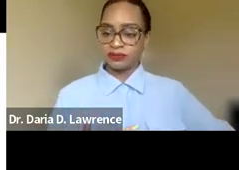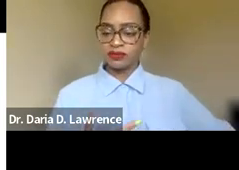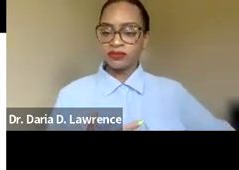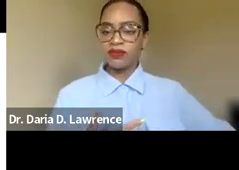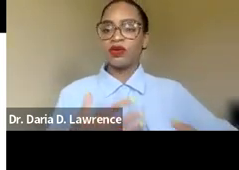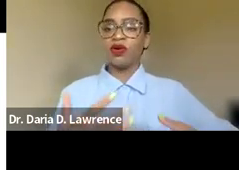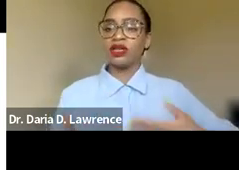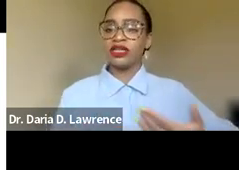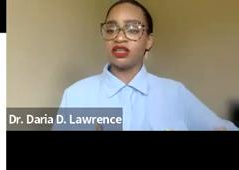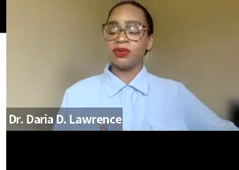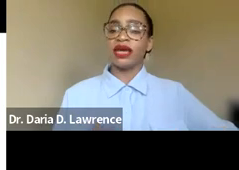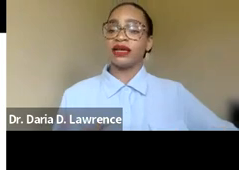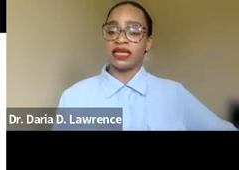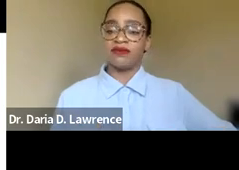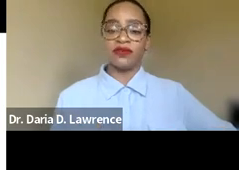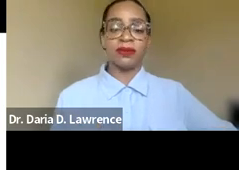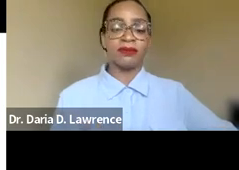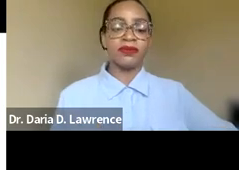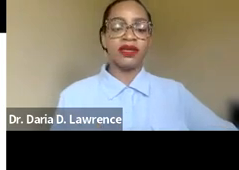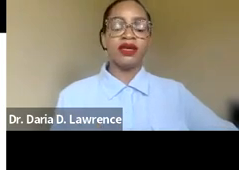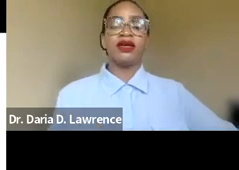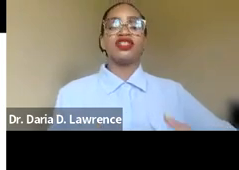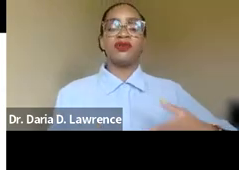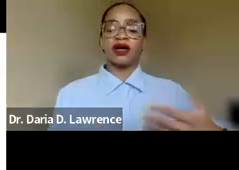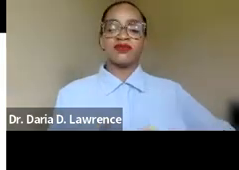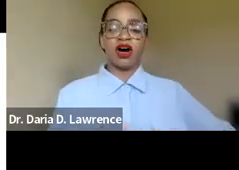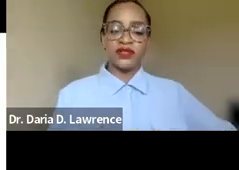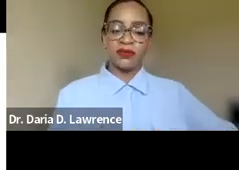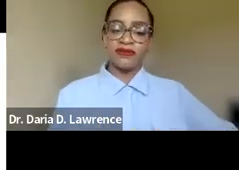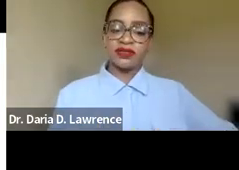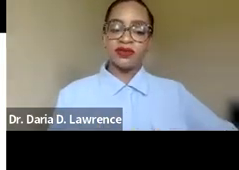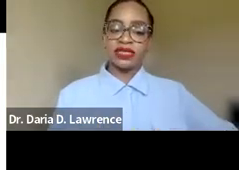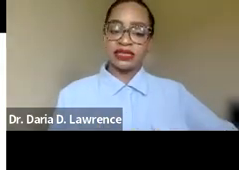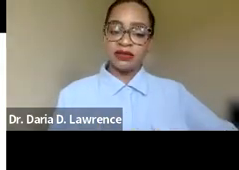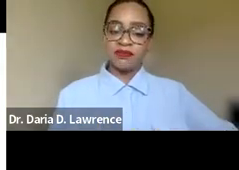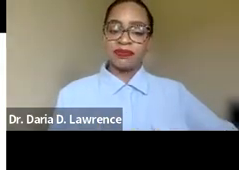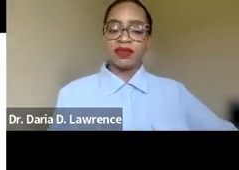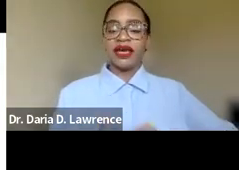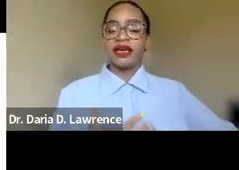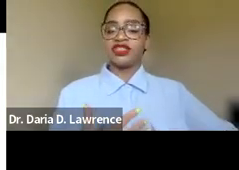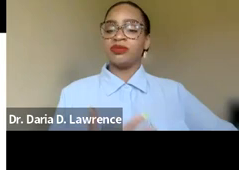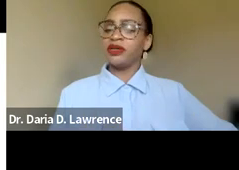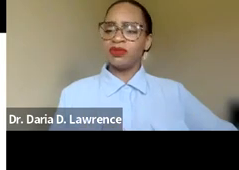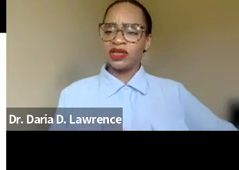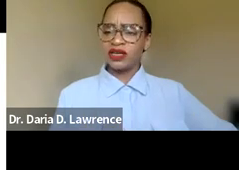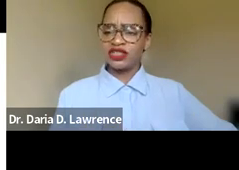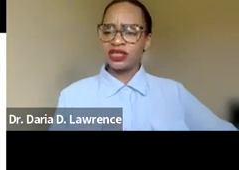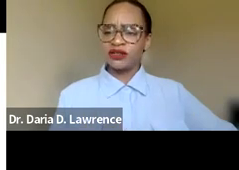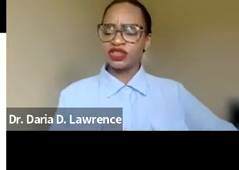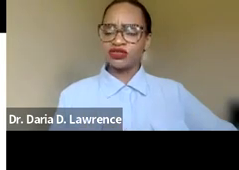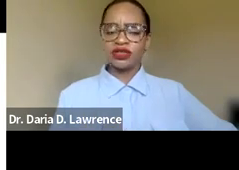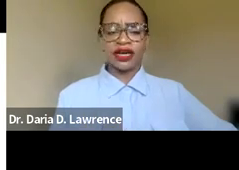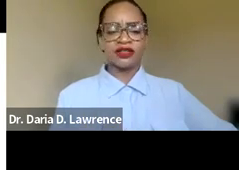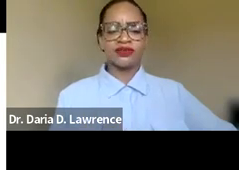enrichment or learning to communicate outside of your family. She would also often arrive to school asleep, and she appeared more lethargic